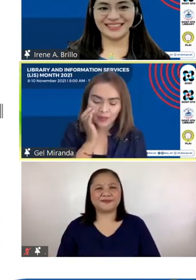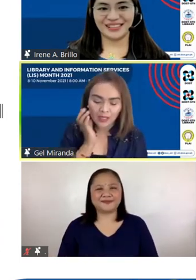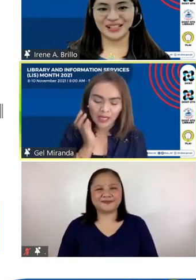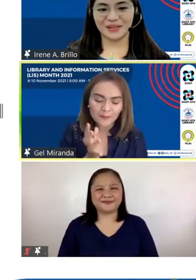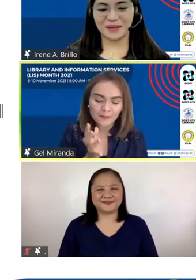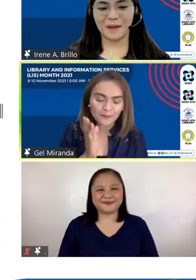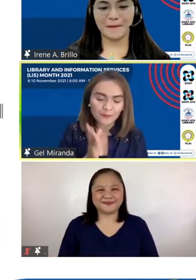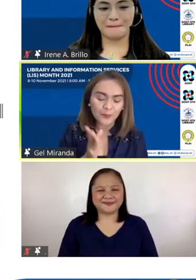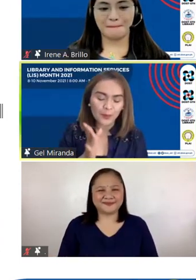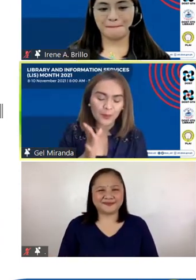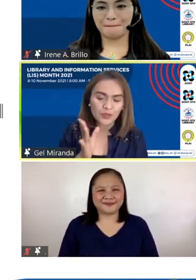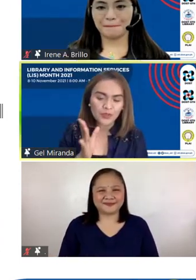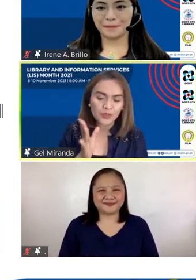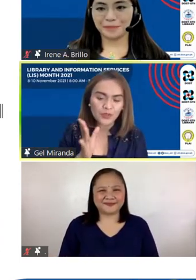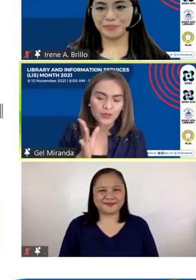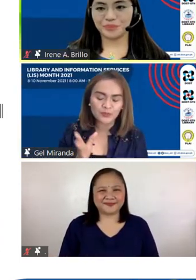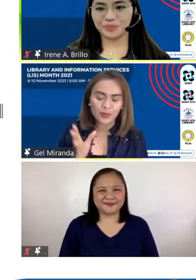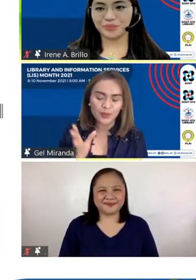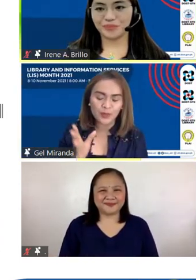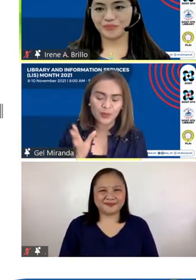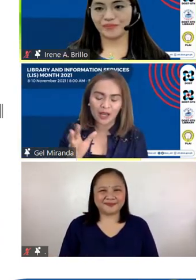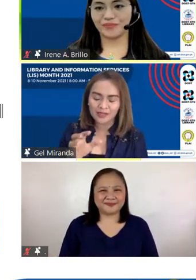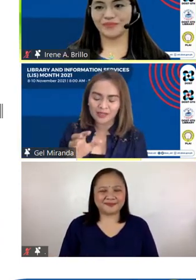Yun po, usually, ang post